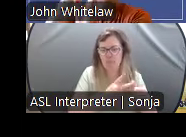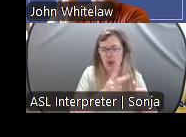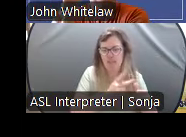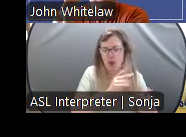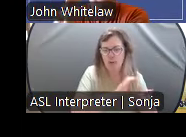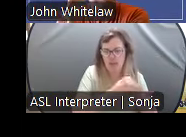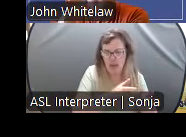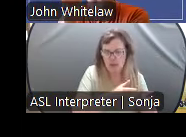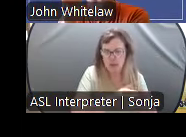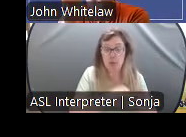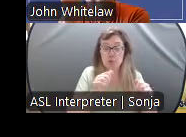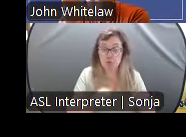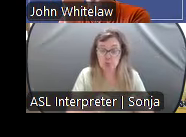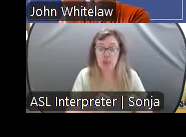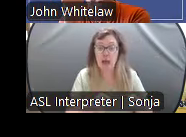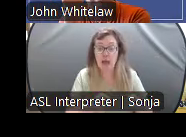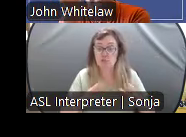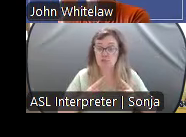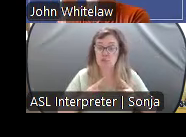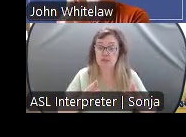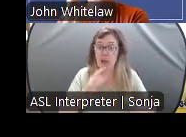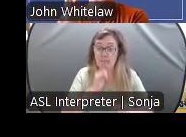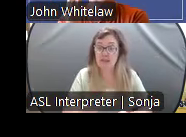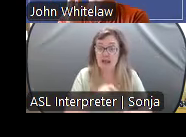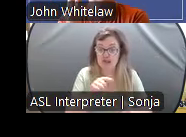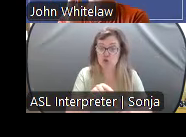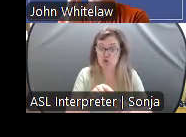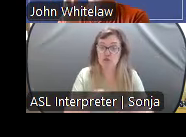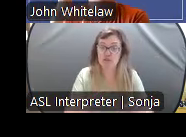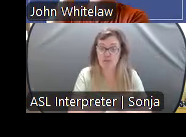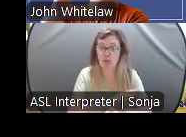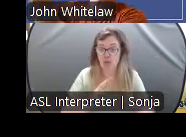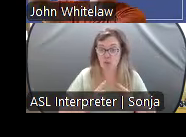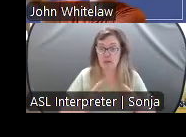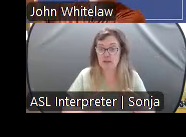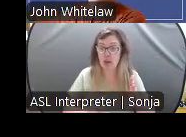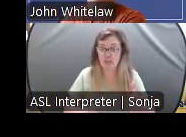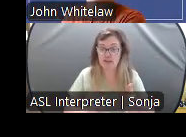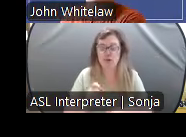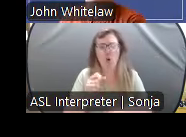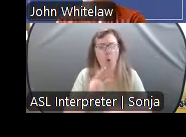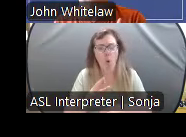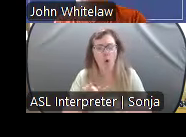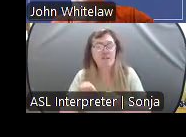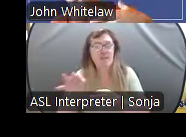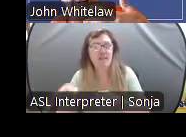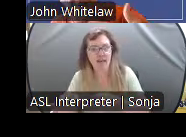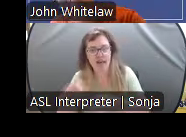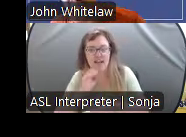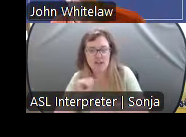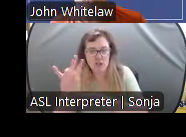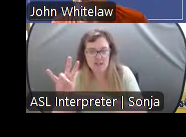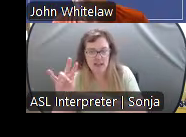can retire at retirement age, and you get your full retirement amount, or you can delay it up till 70 and you get an